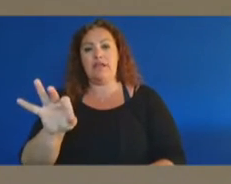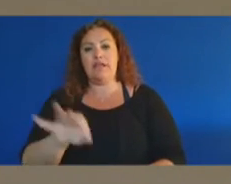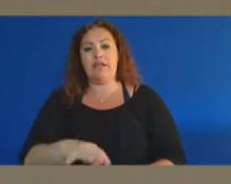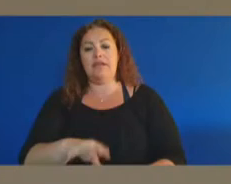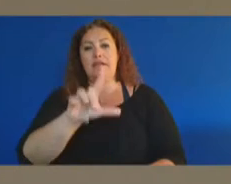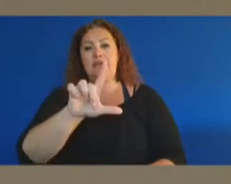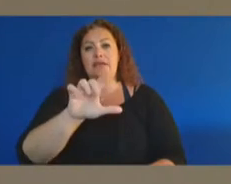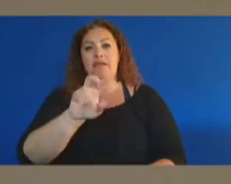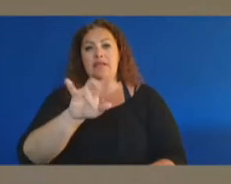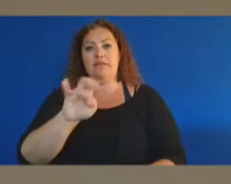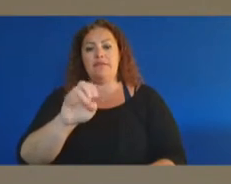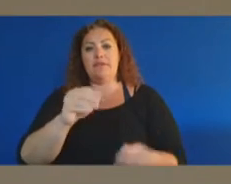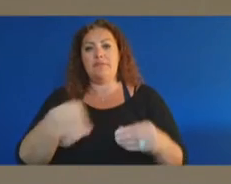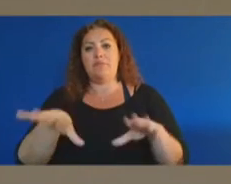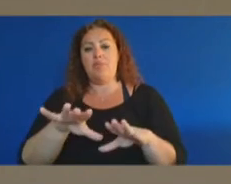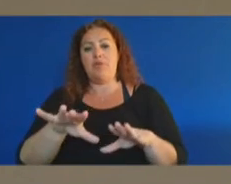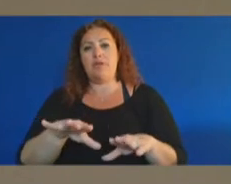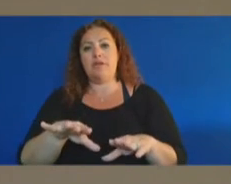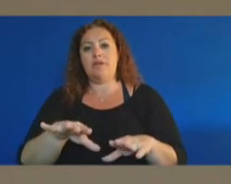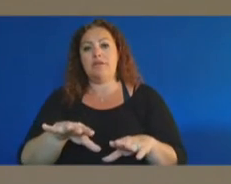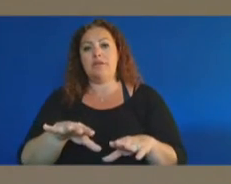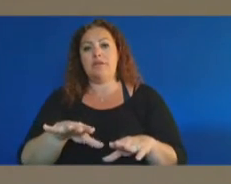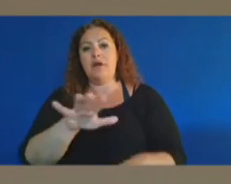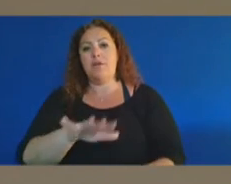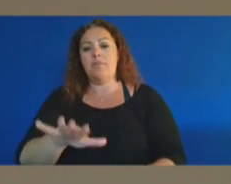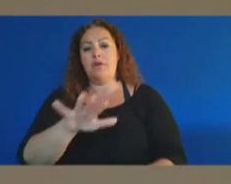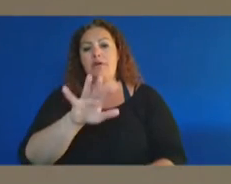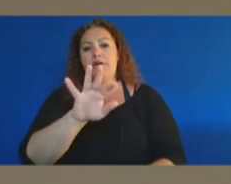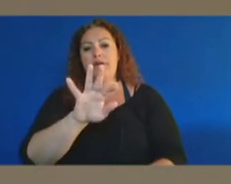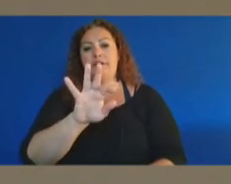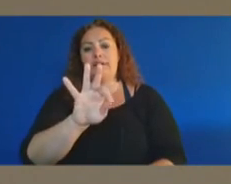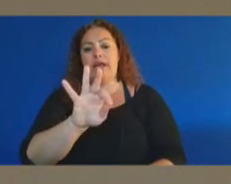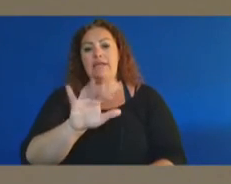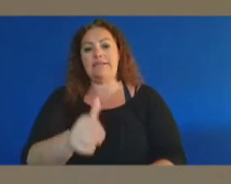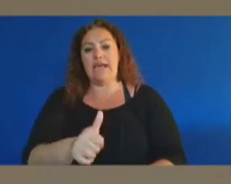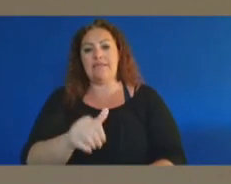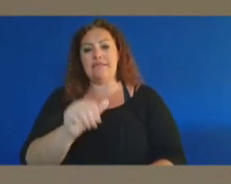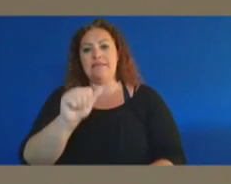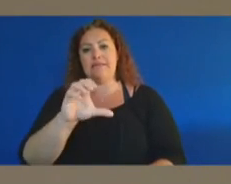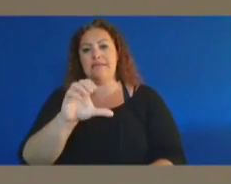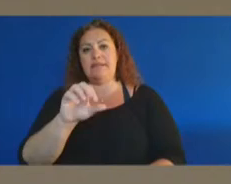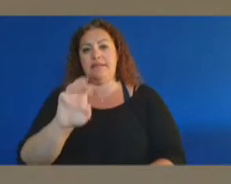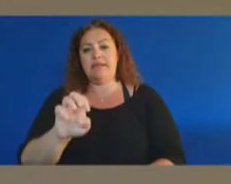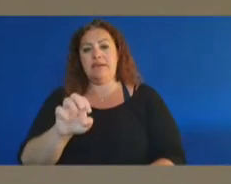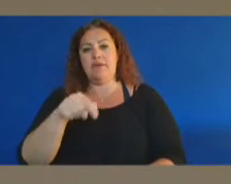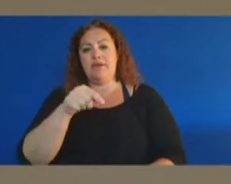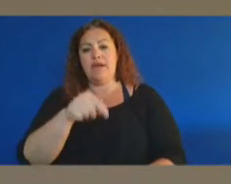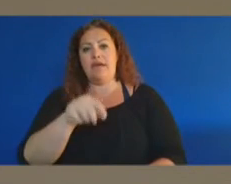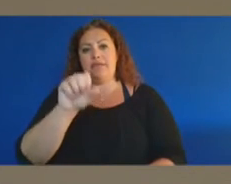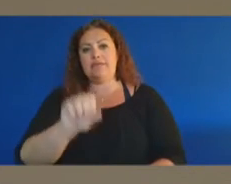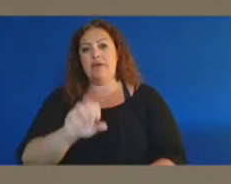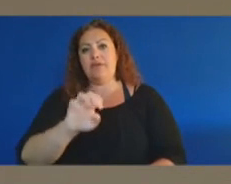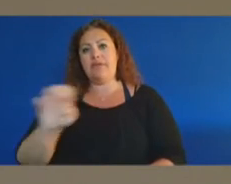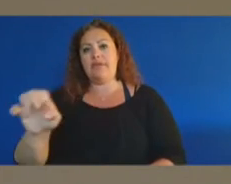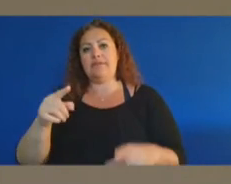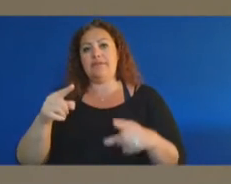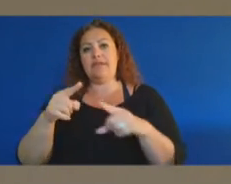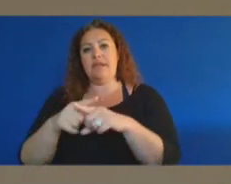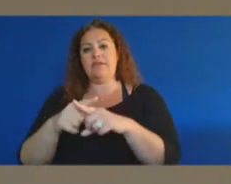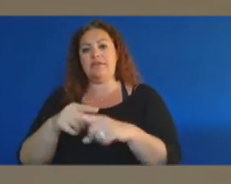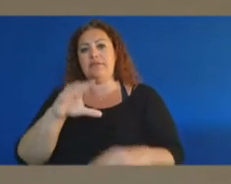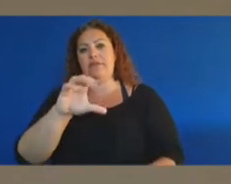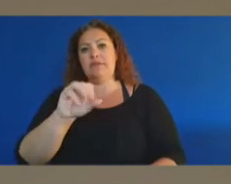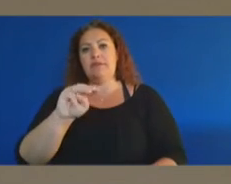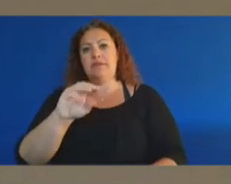properties location of approximately 9/10 of an acre located at the southeast intersection of Commonwealth and